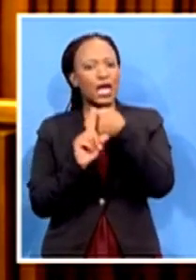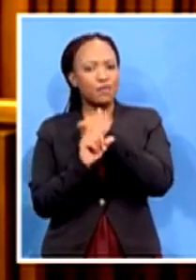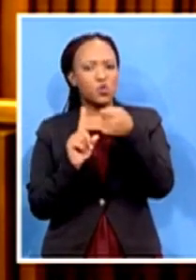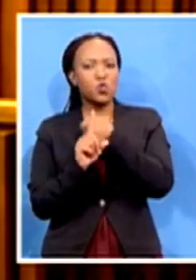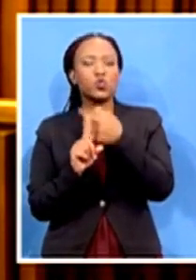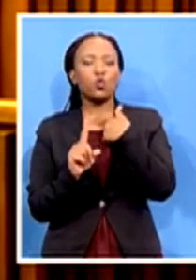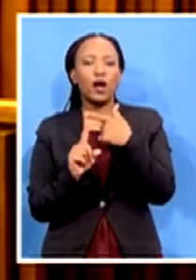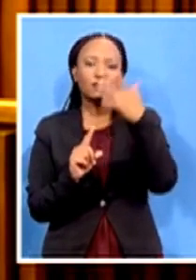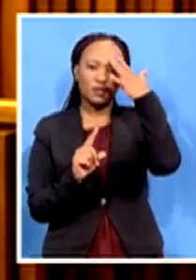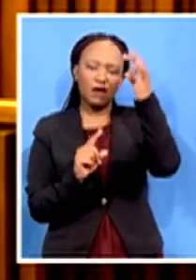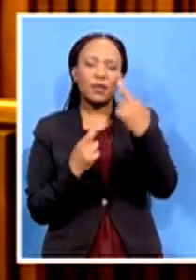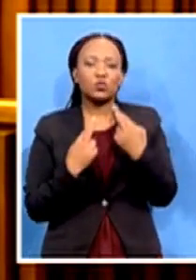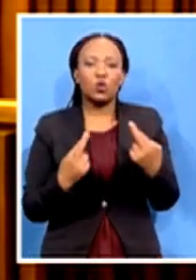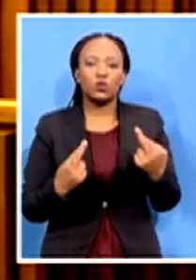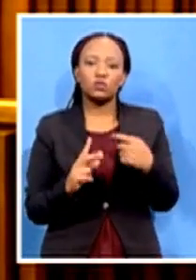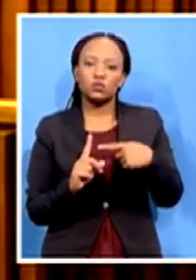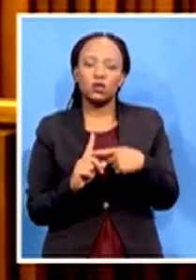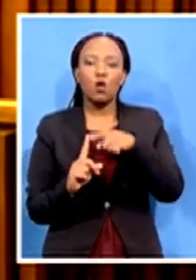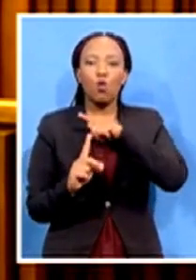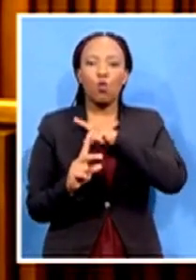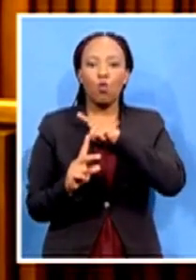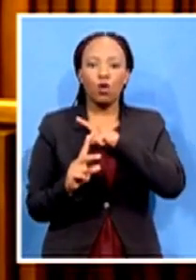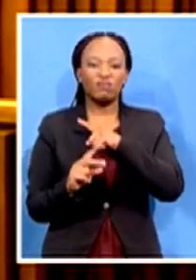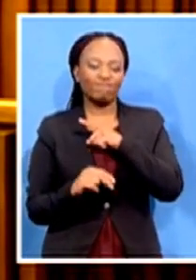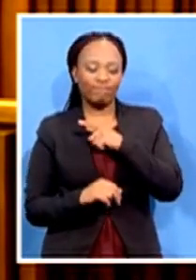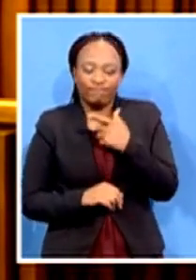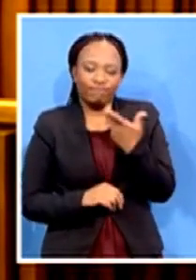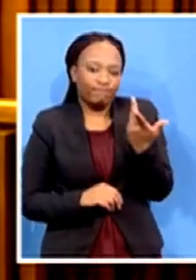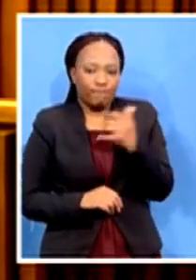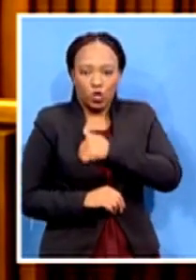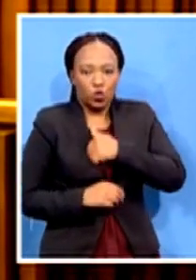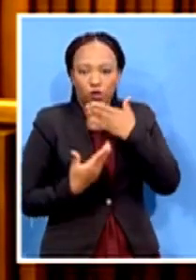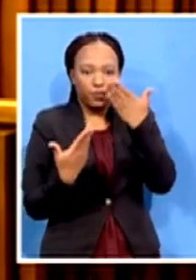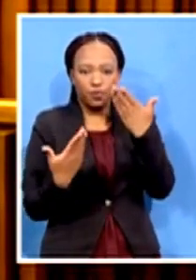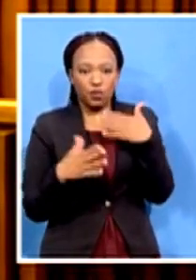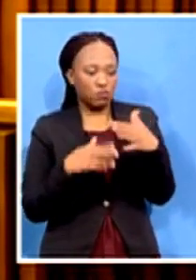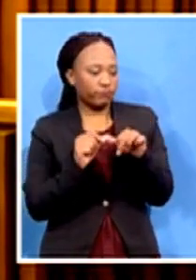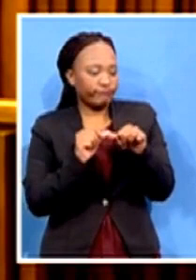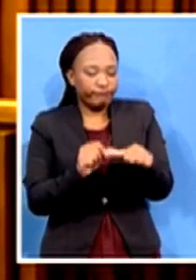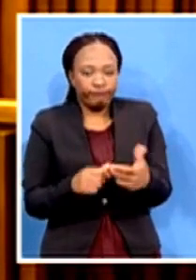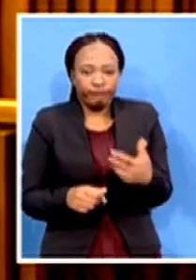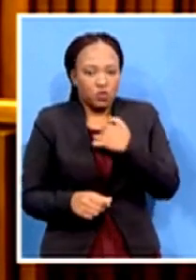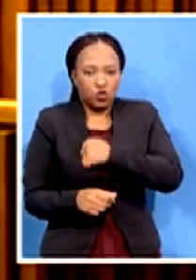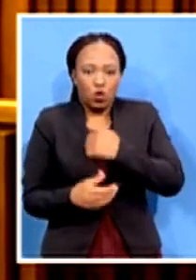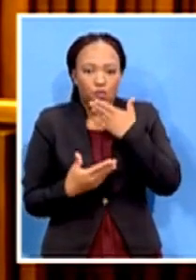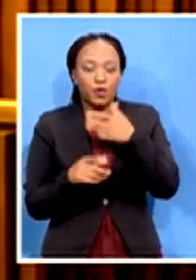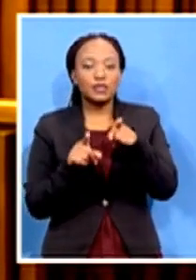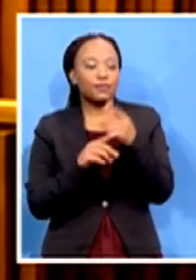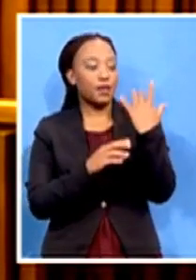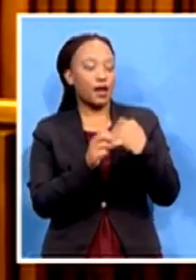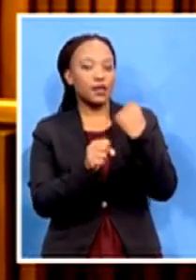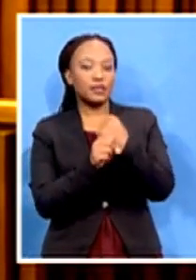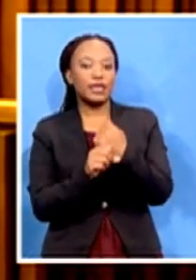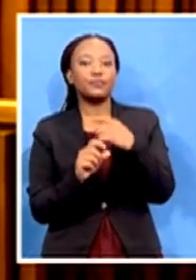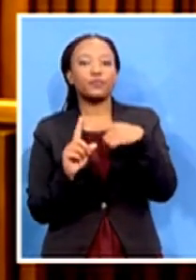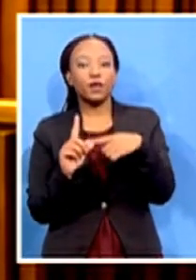been unremorseful throughout the trial itself. So as you indicated, last year Mdluli and Mthunzi were convicted on two counts